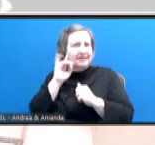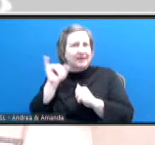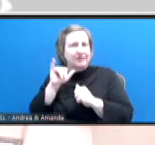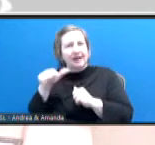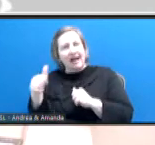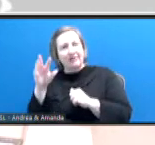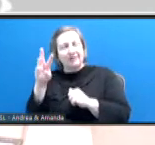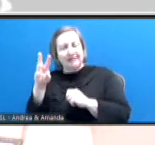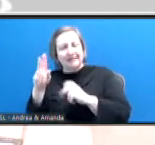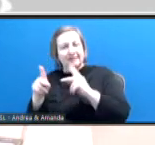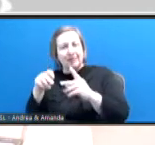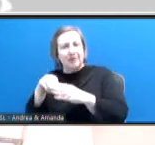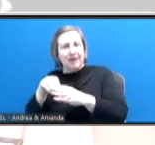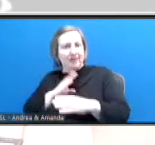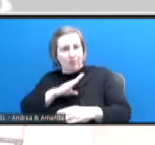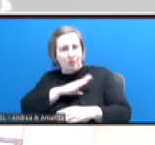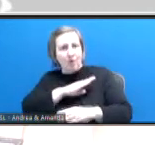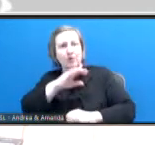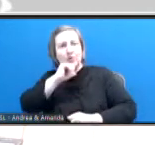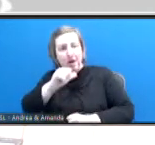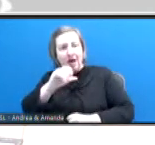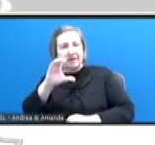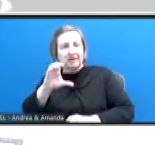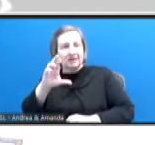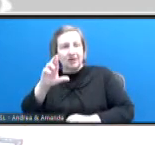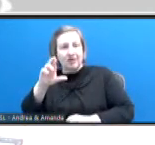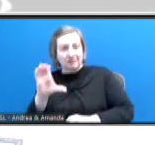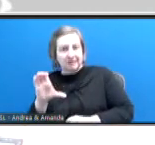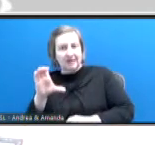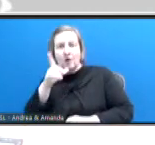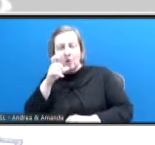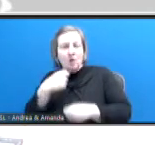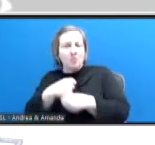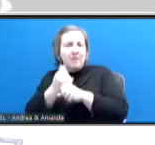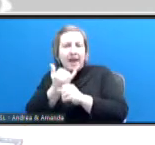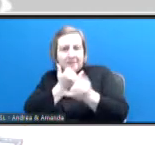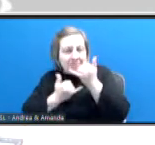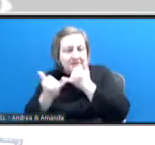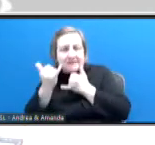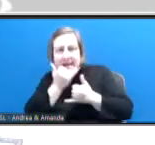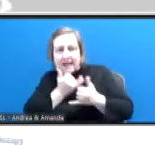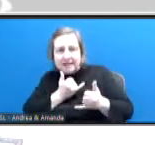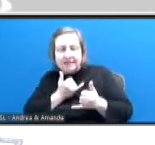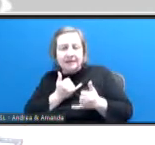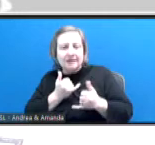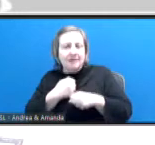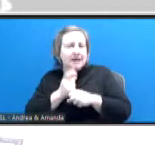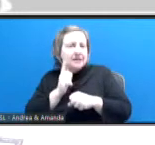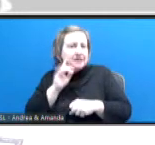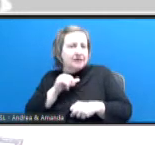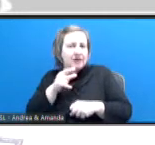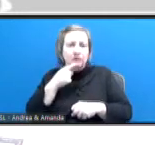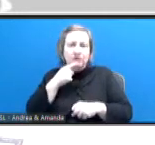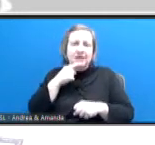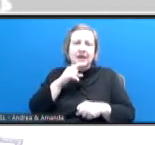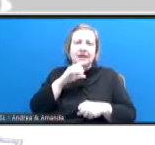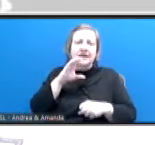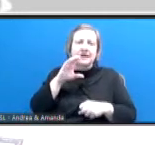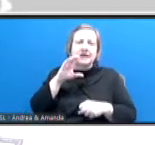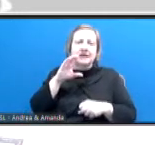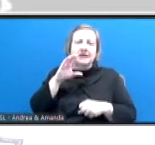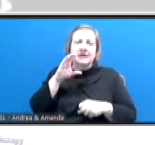members of the board who aren't CRC members were the ones making the mistakes. And it makes it sound as if you're saying the citizen review